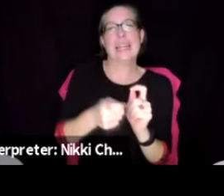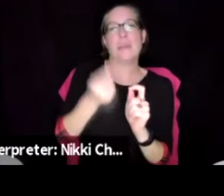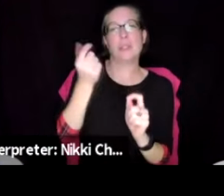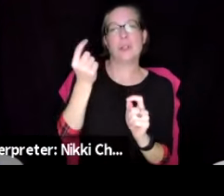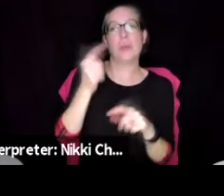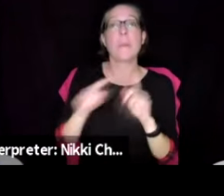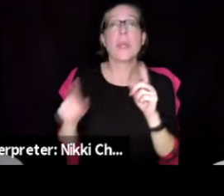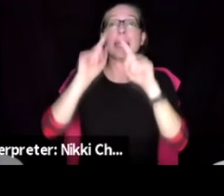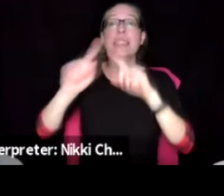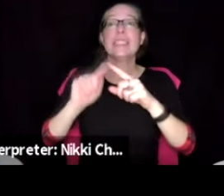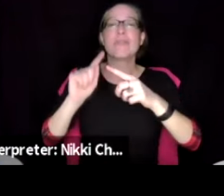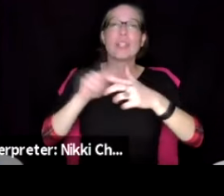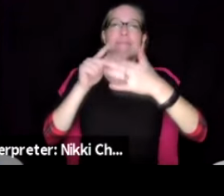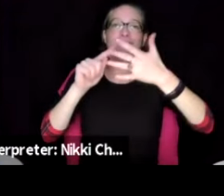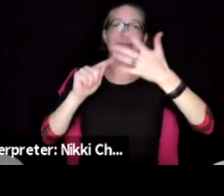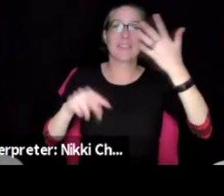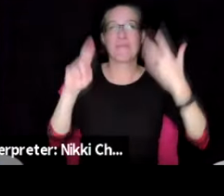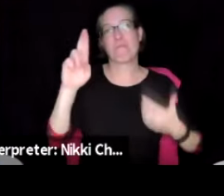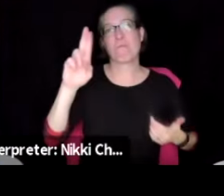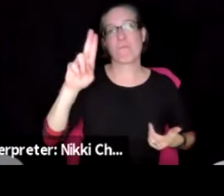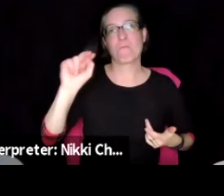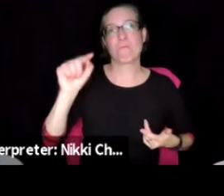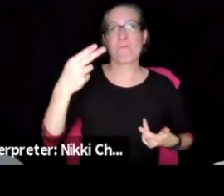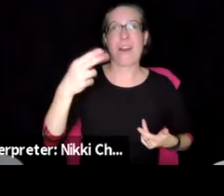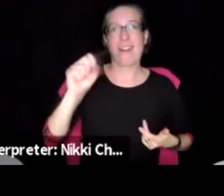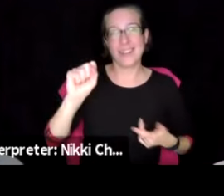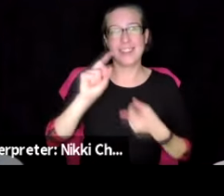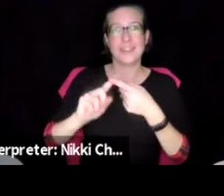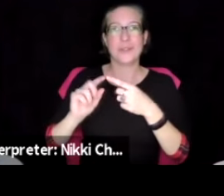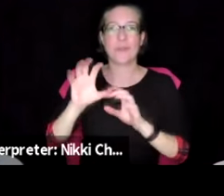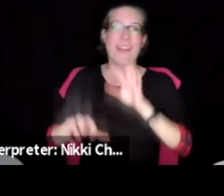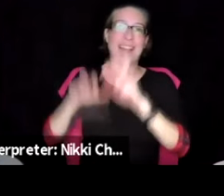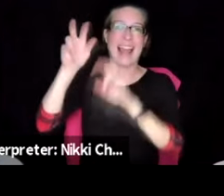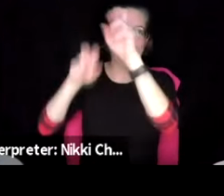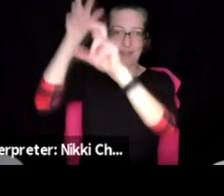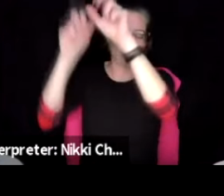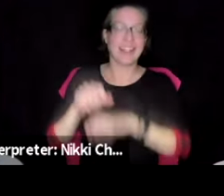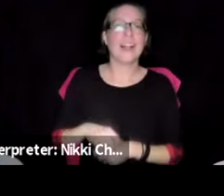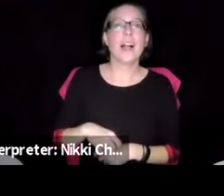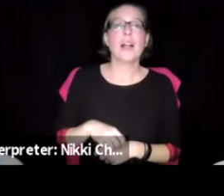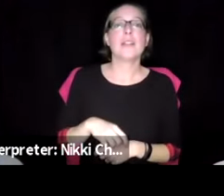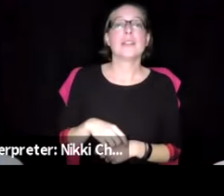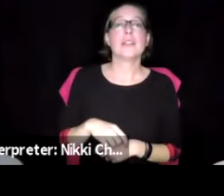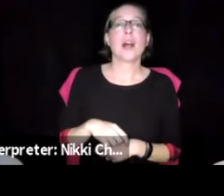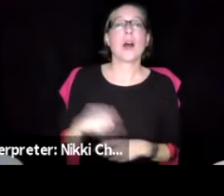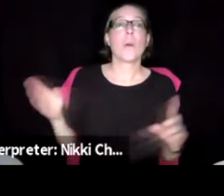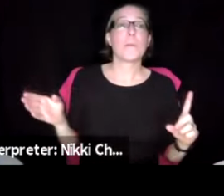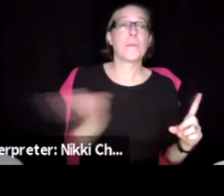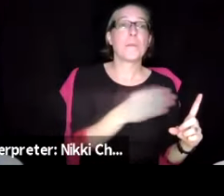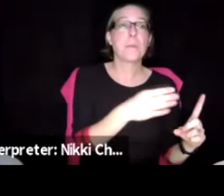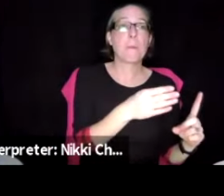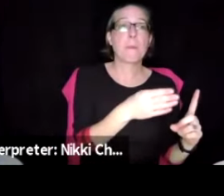rungs to the ladder. So at the very far bottom end is where young people are manipulated or used